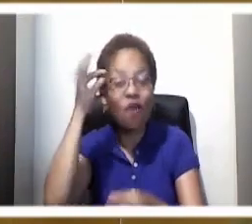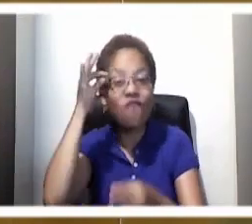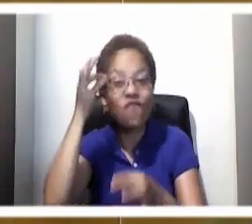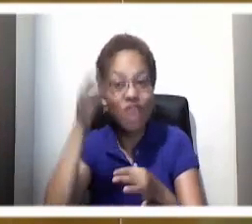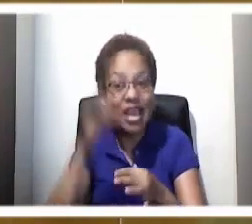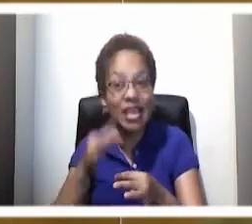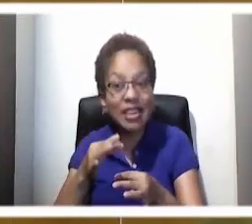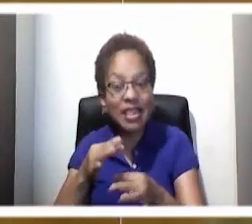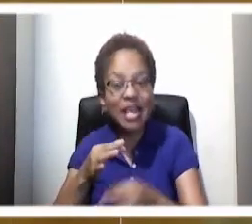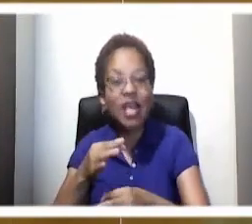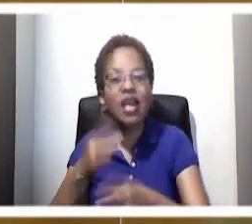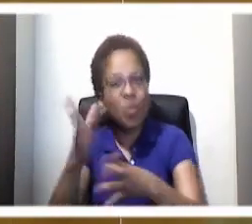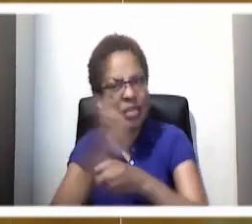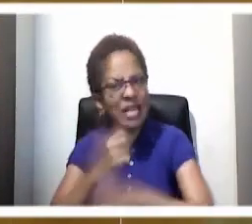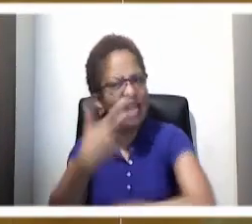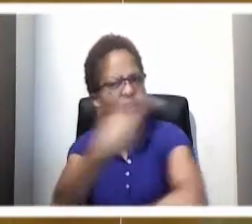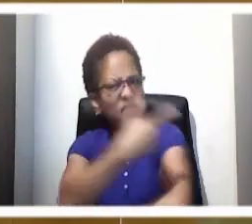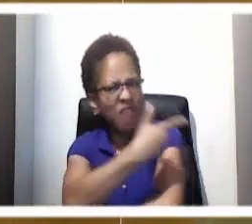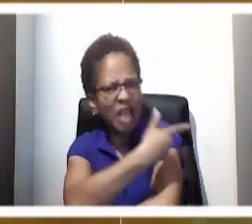supporting each other,